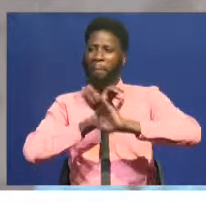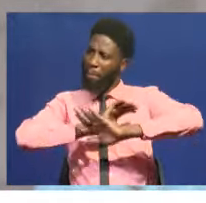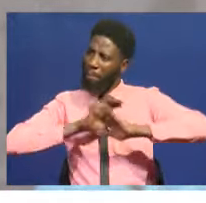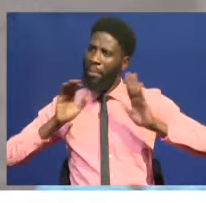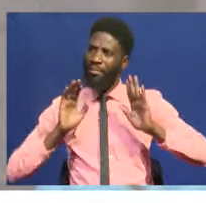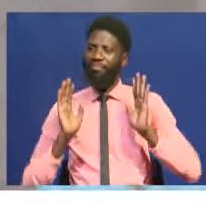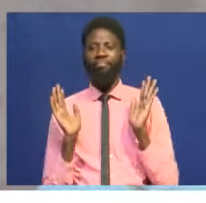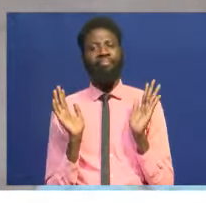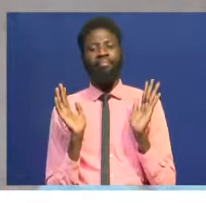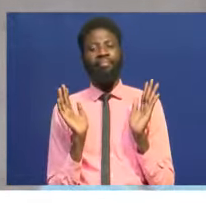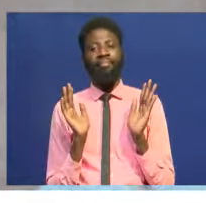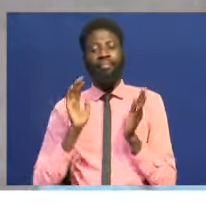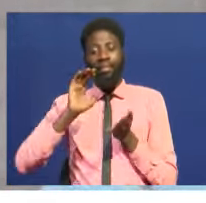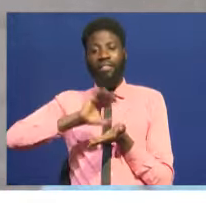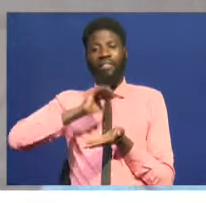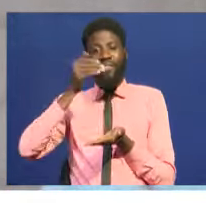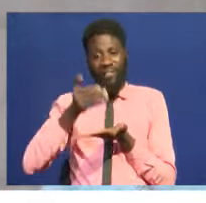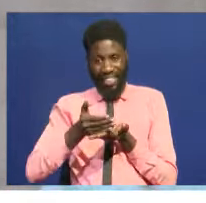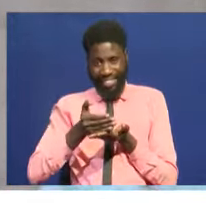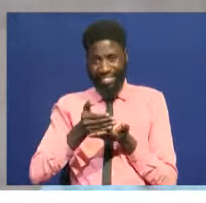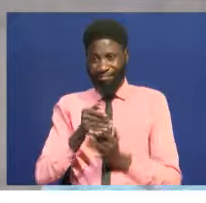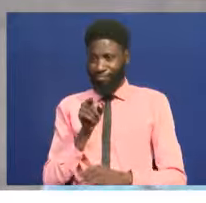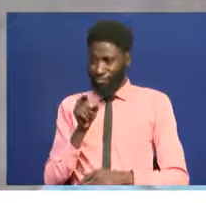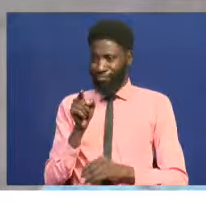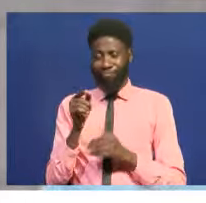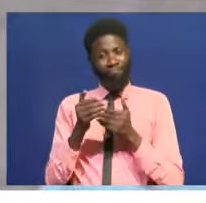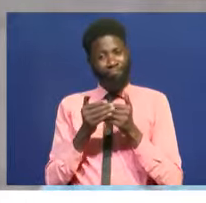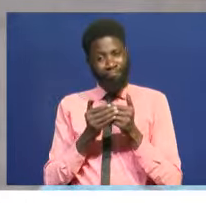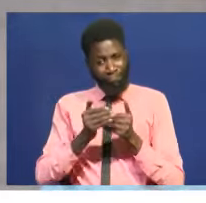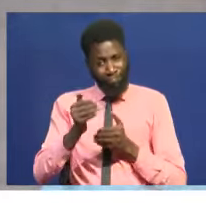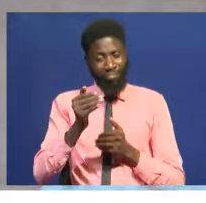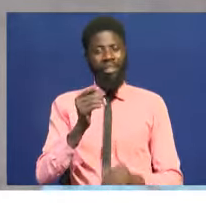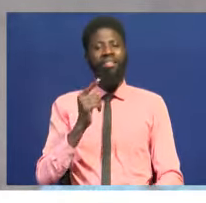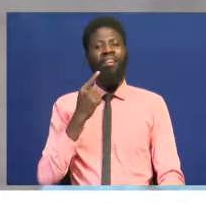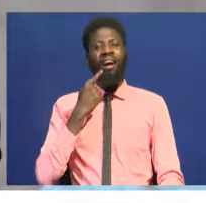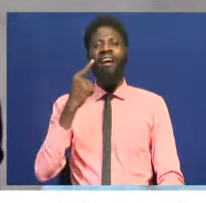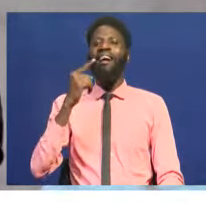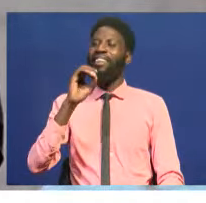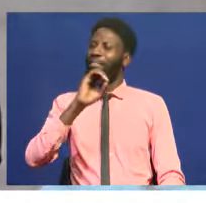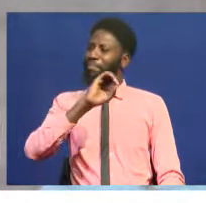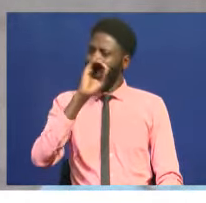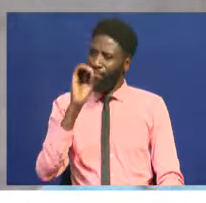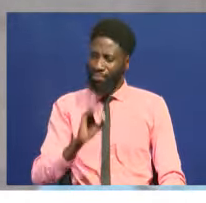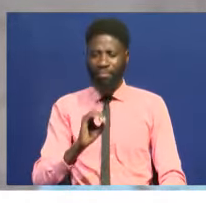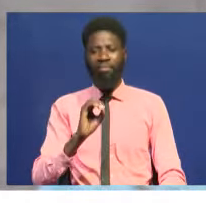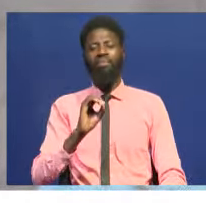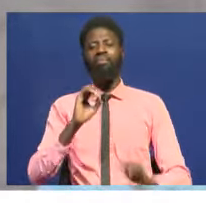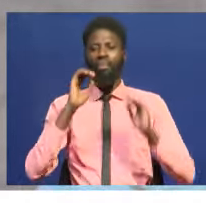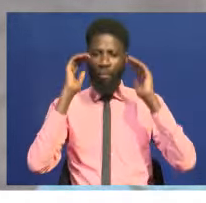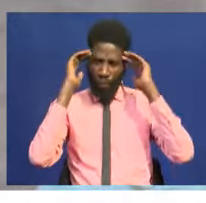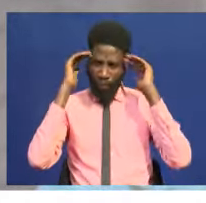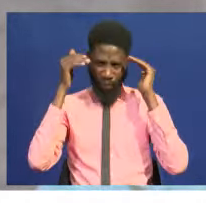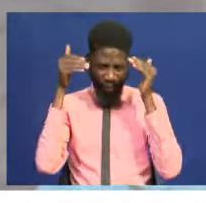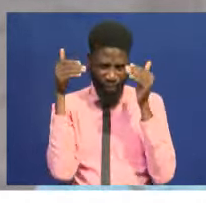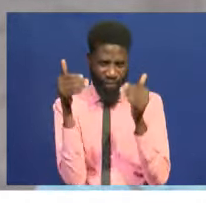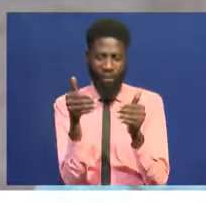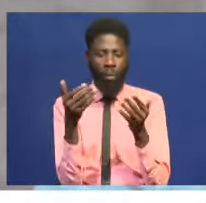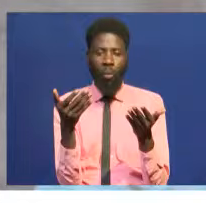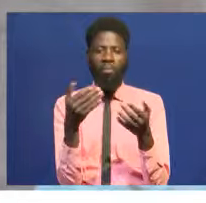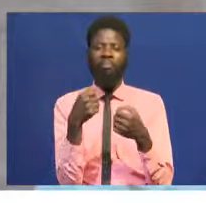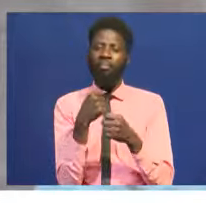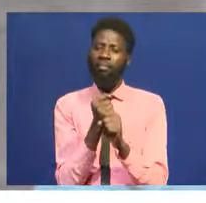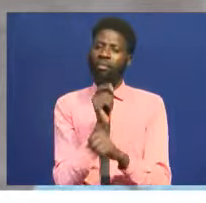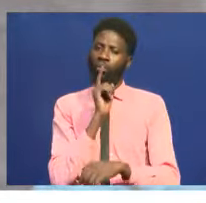Now that fund is going to be dedicated 100% to making sure that we deal with